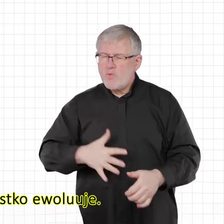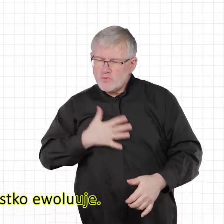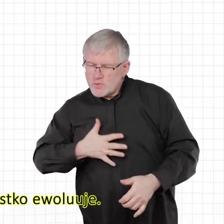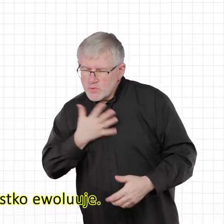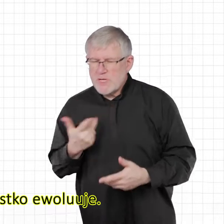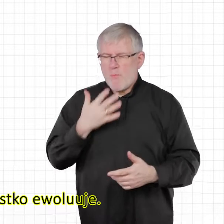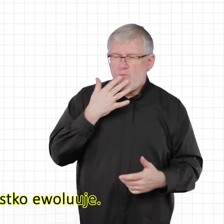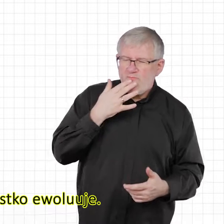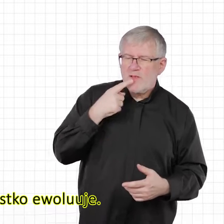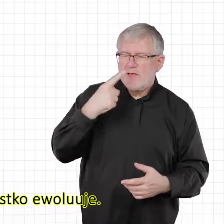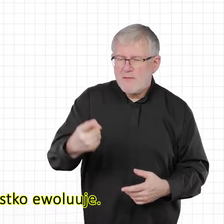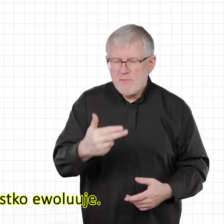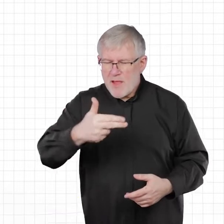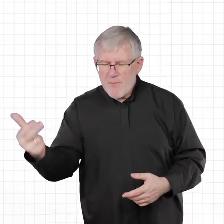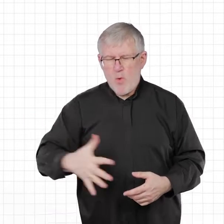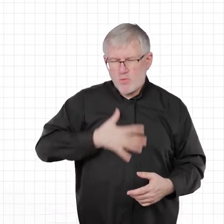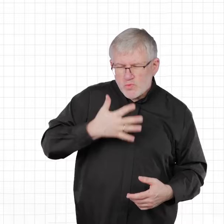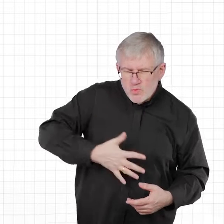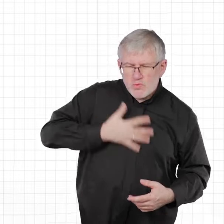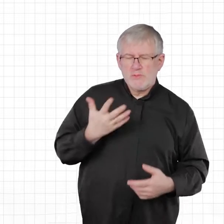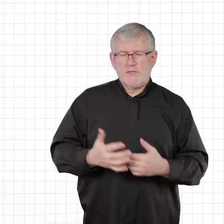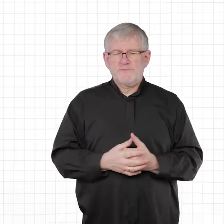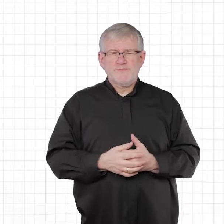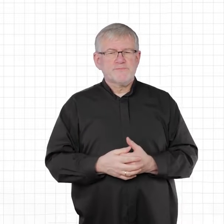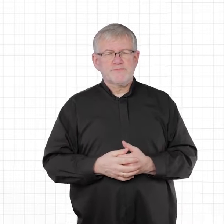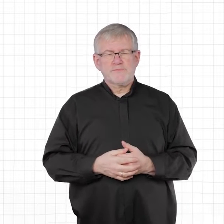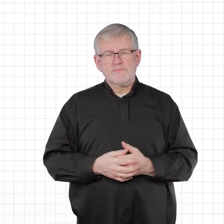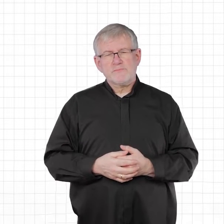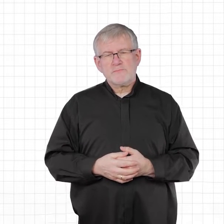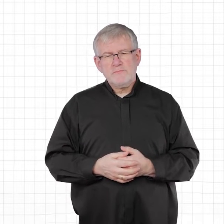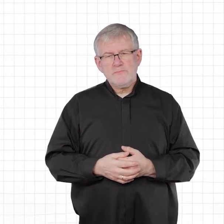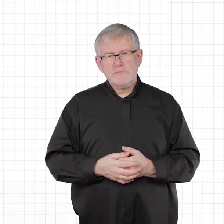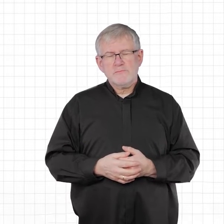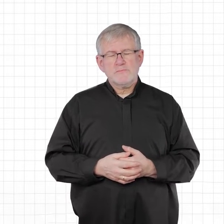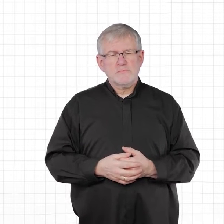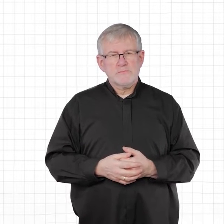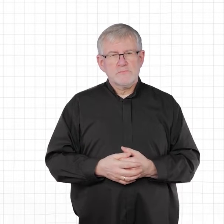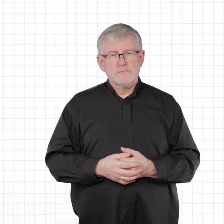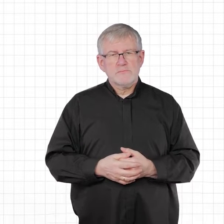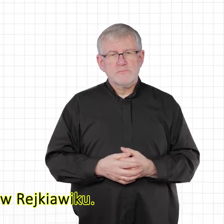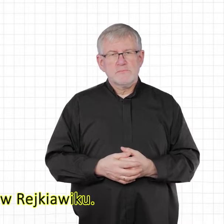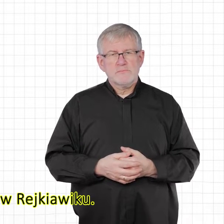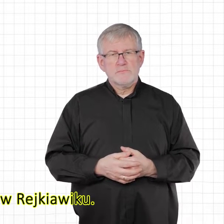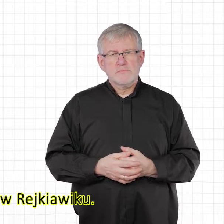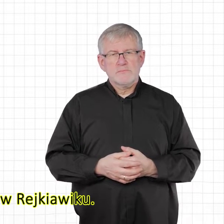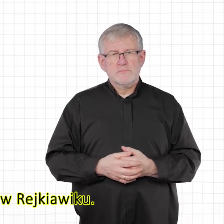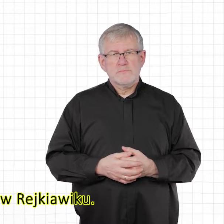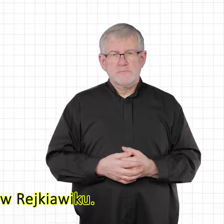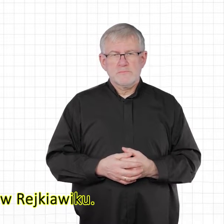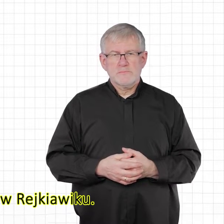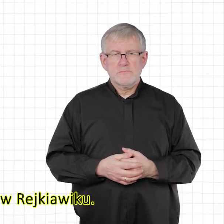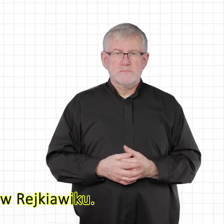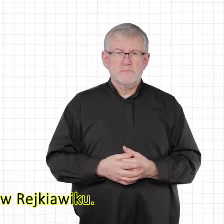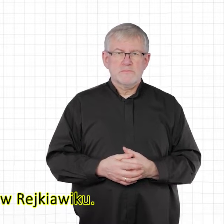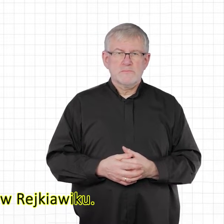how that evolves, because we see like teenagers being quite strong, because we have like